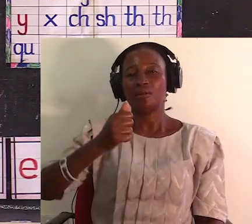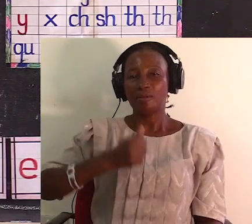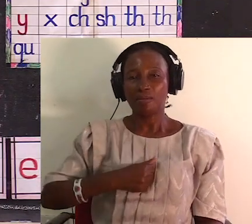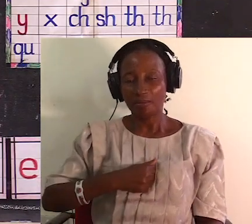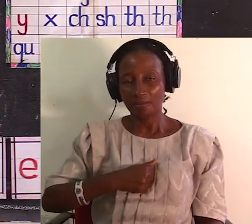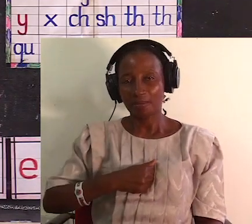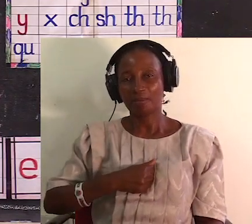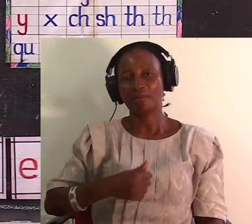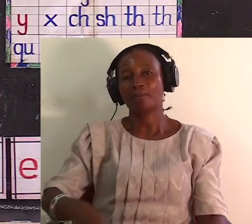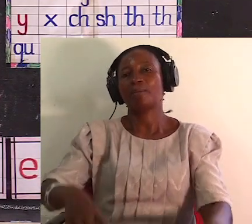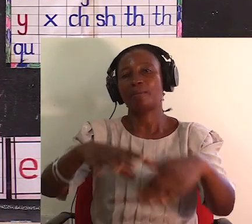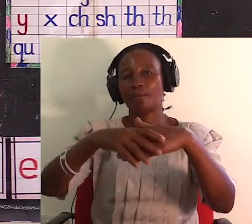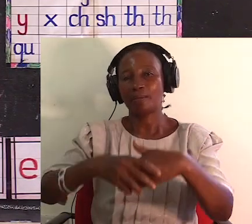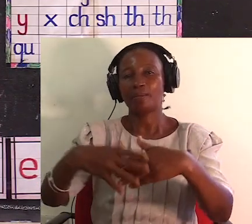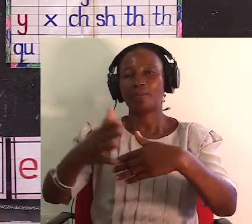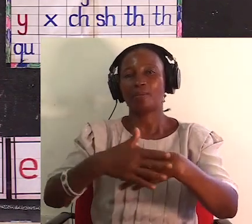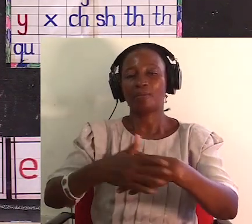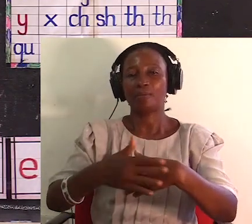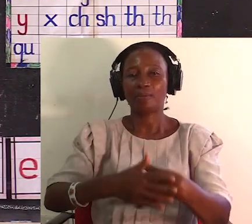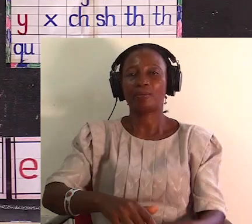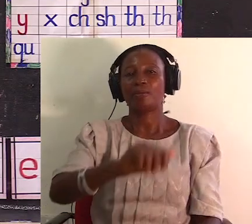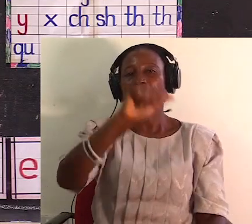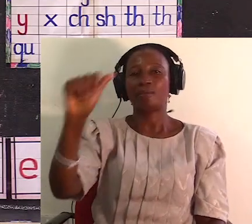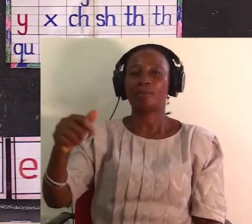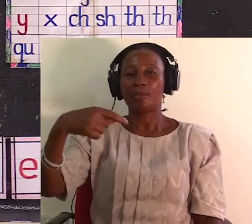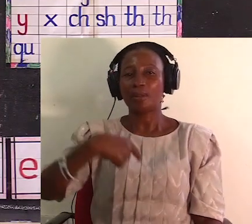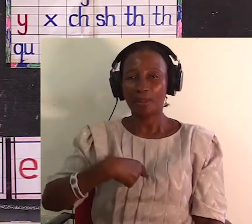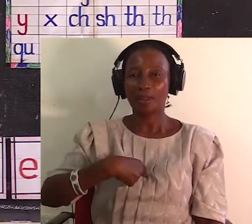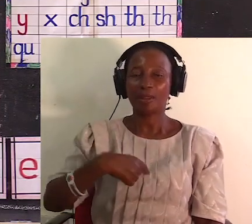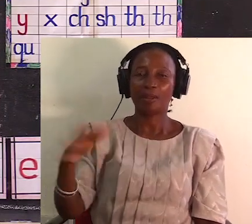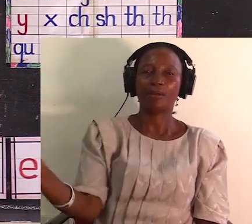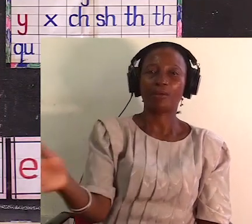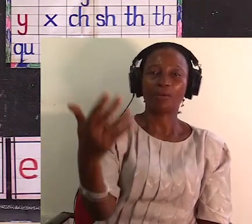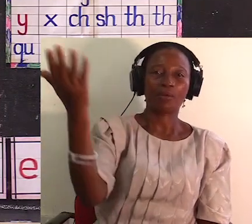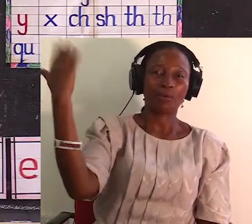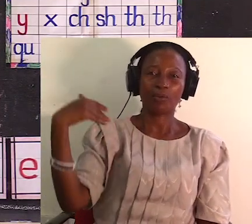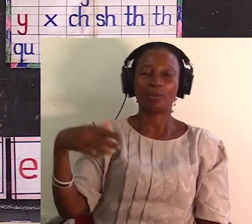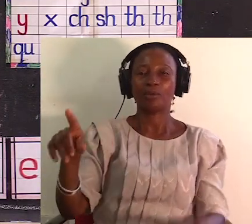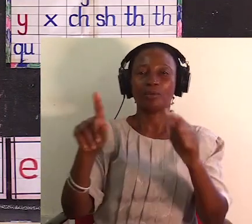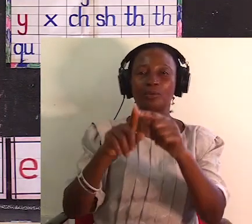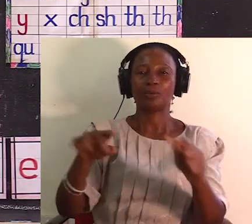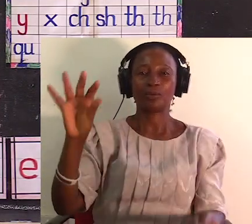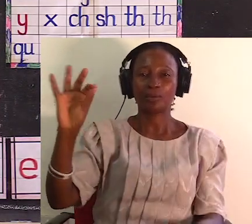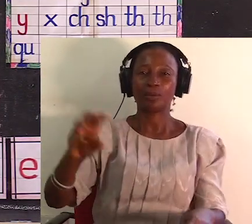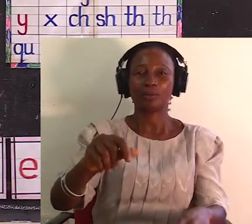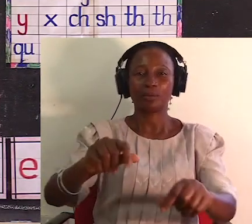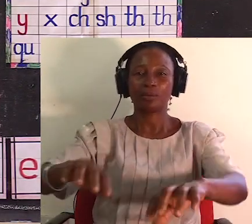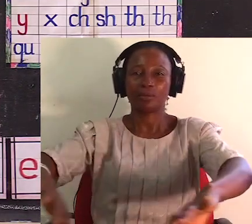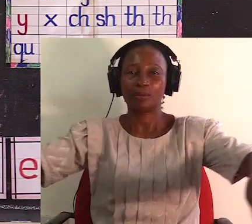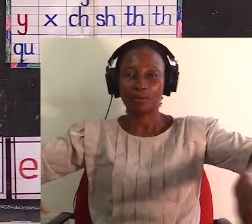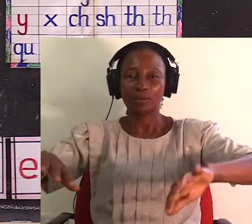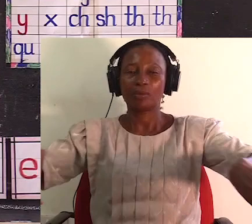My friends and I went to the beach with my floating fish. It got a hole, the air came